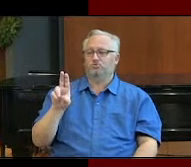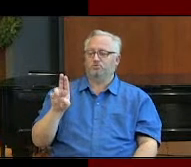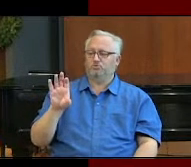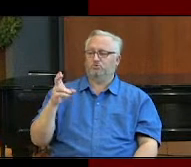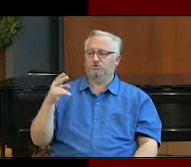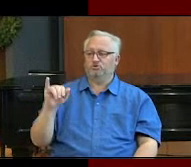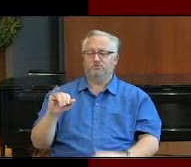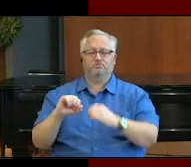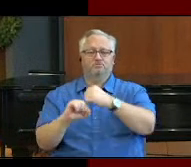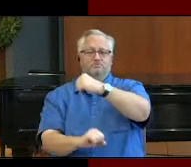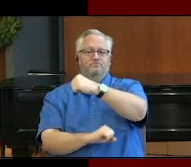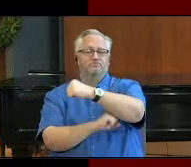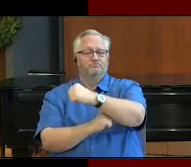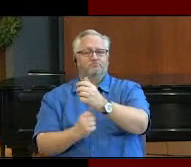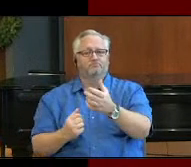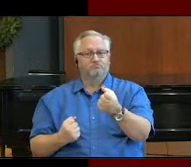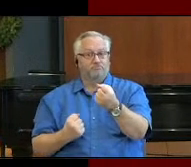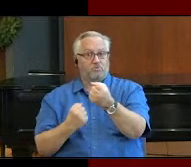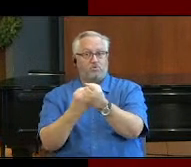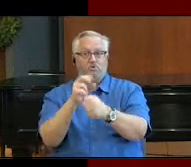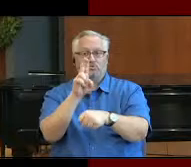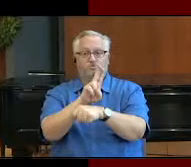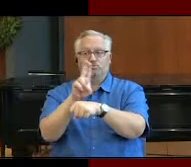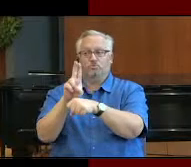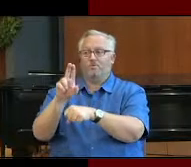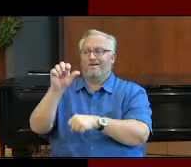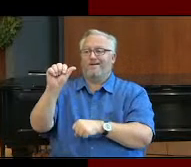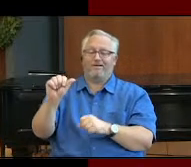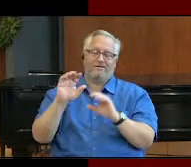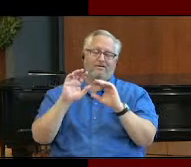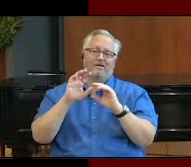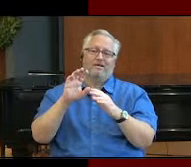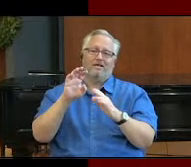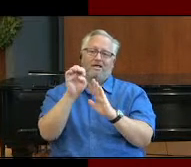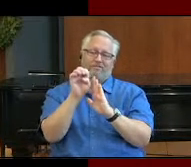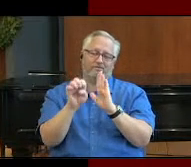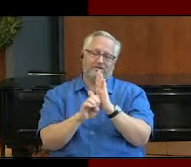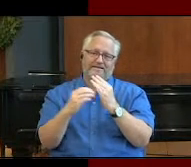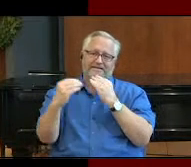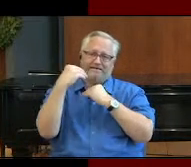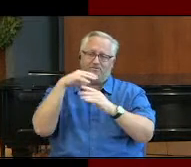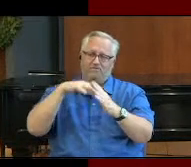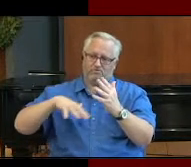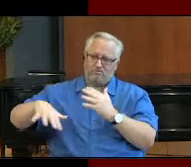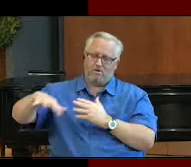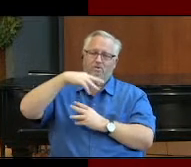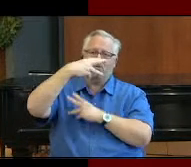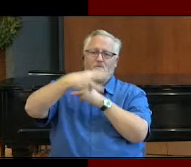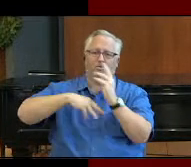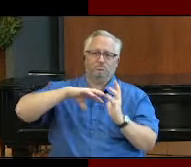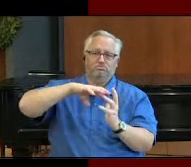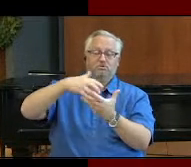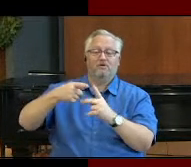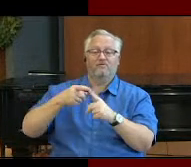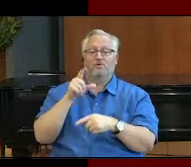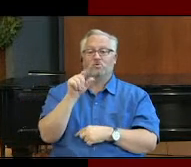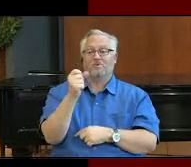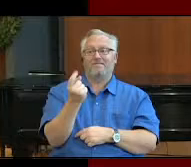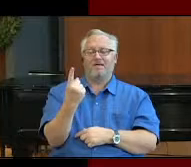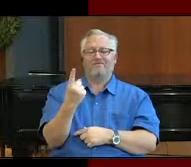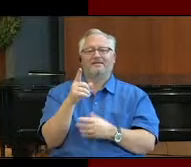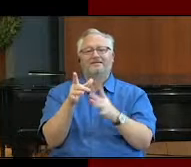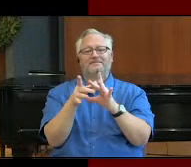Foundation promotes the UUA ethical eating around the world based on our 2011 Statement of